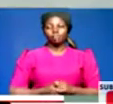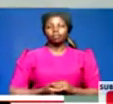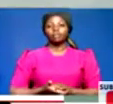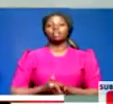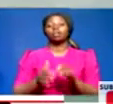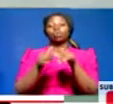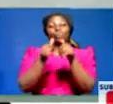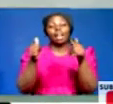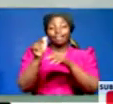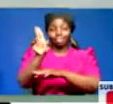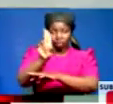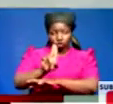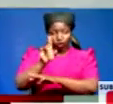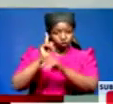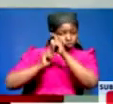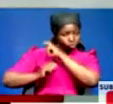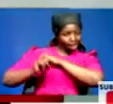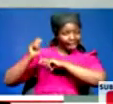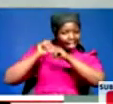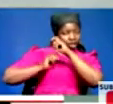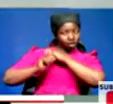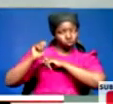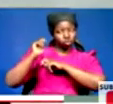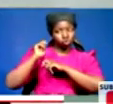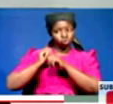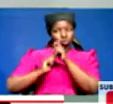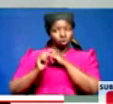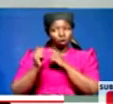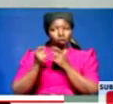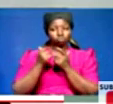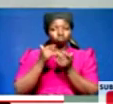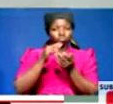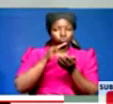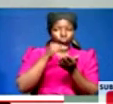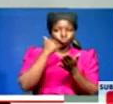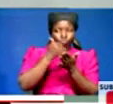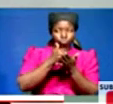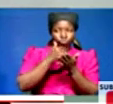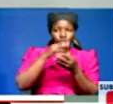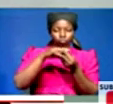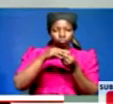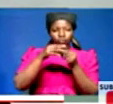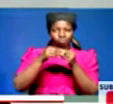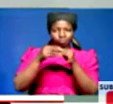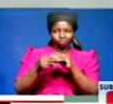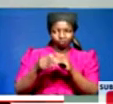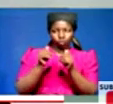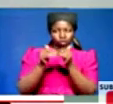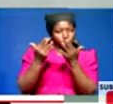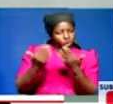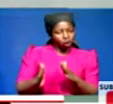Well, the use of traditional pottery, which lost its sheen due to the use of modern cooking pots, is